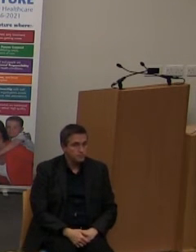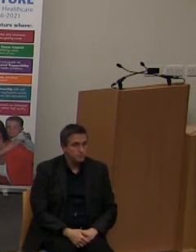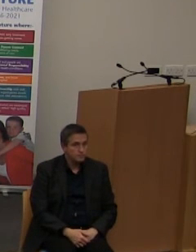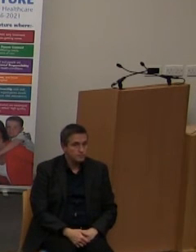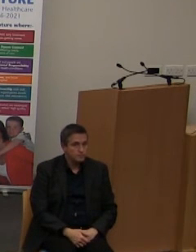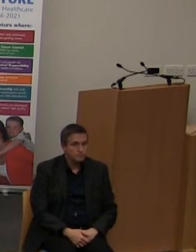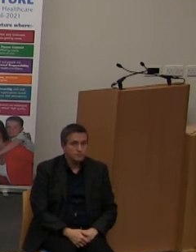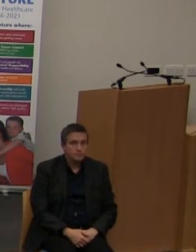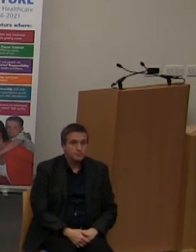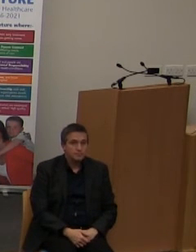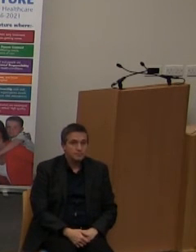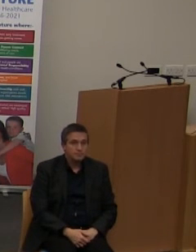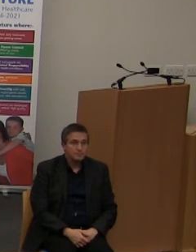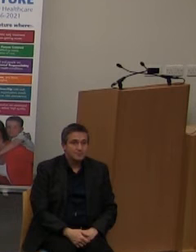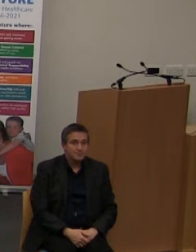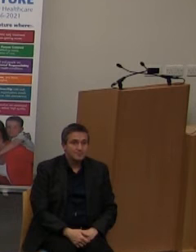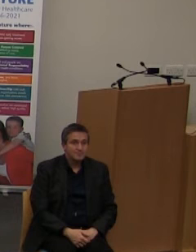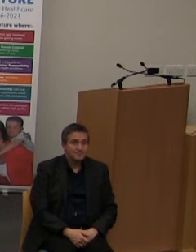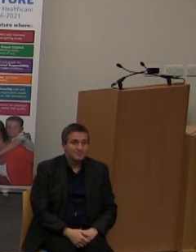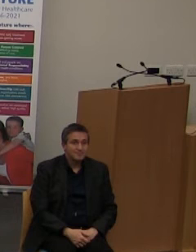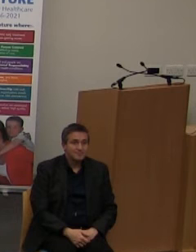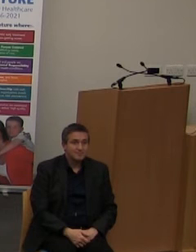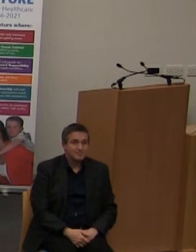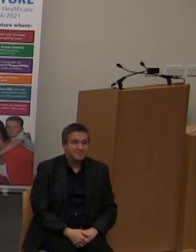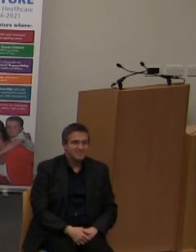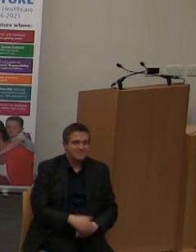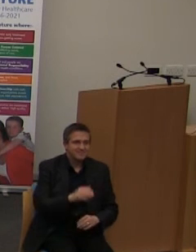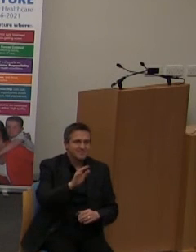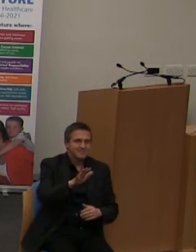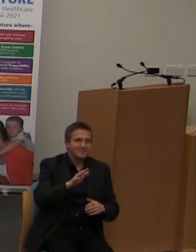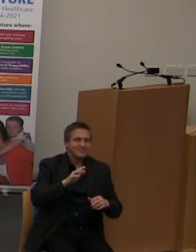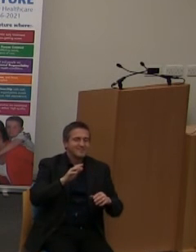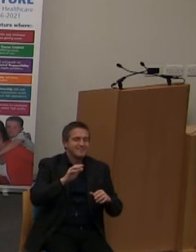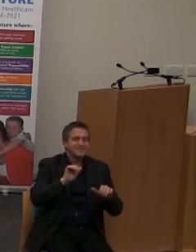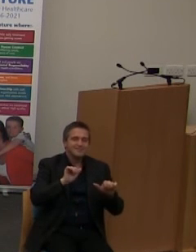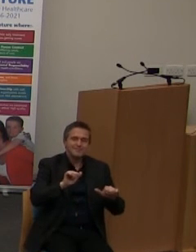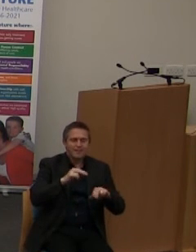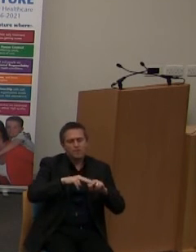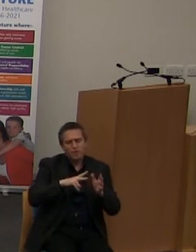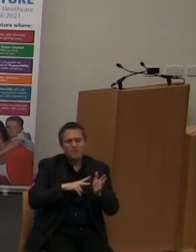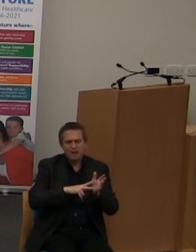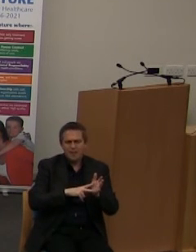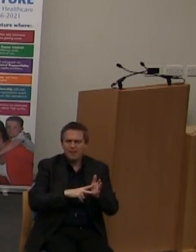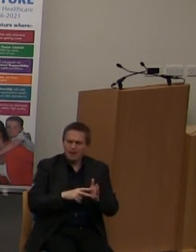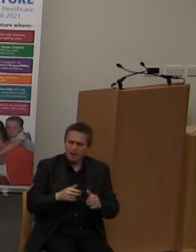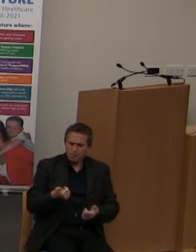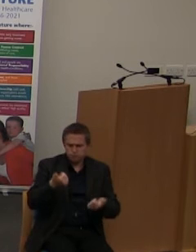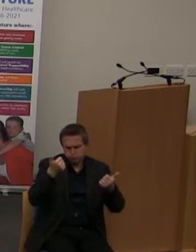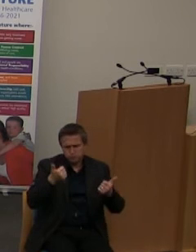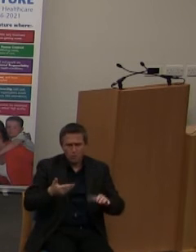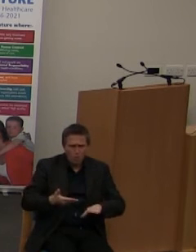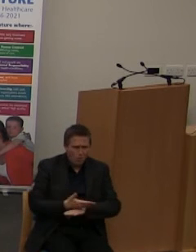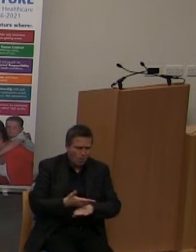Thank you very much. I am well aware that Forth Valley worked really hard and that the staff here are